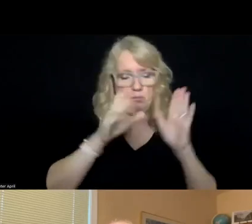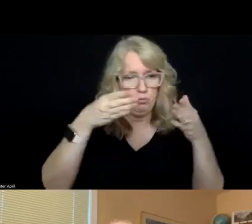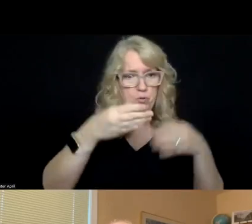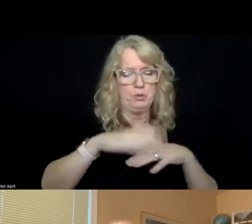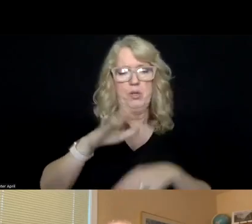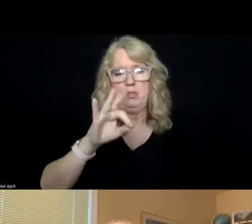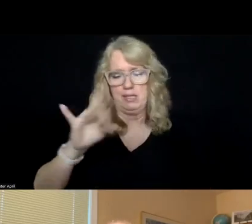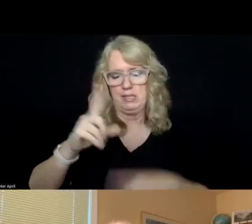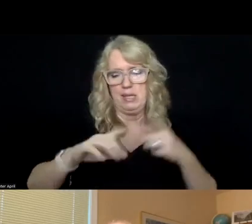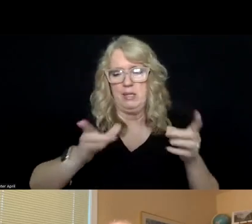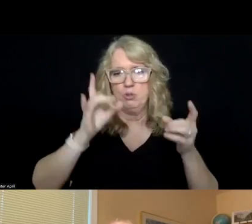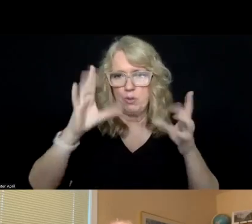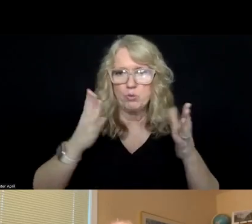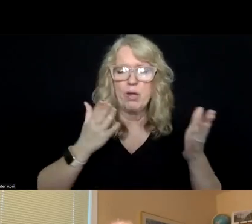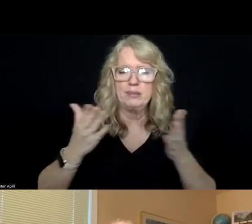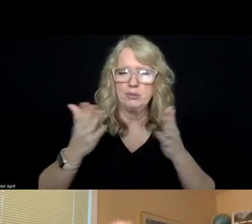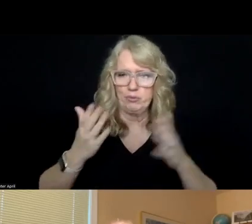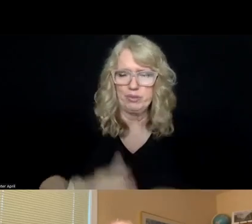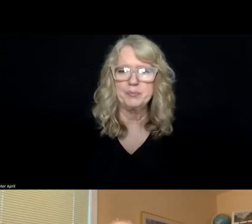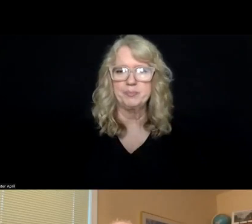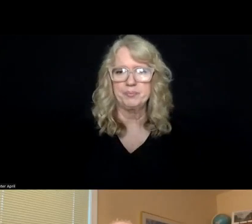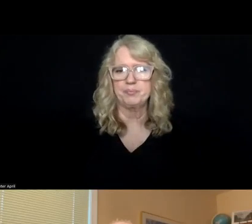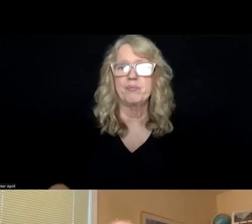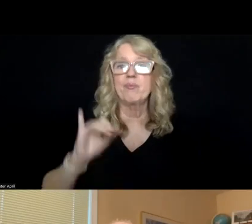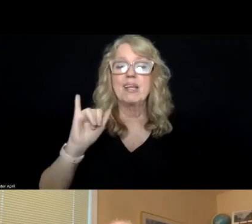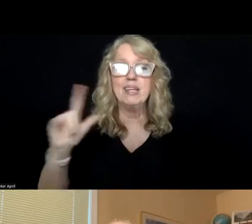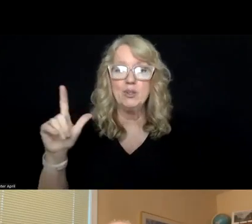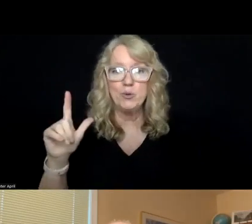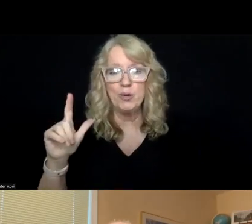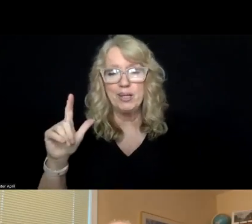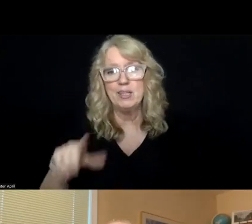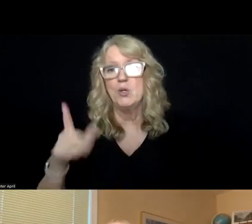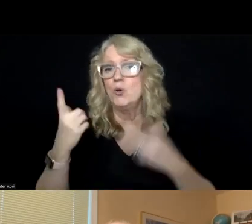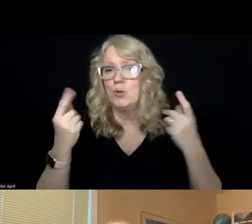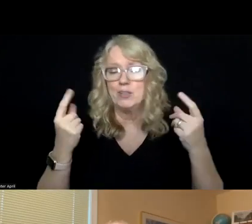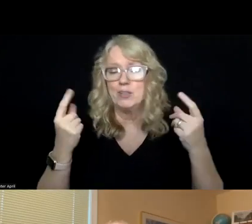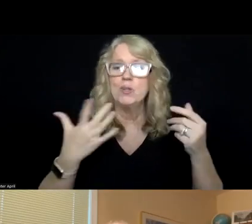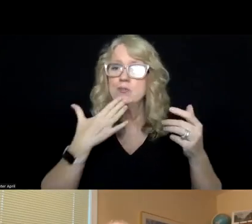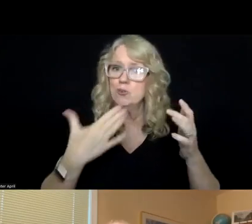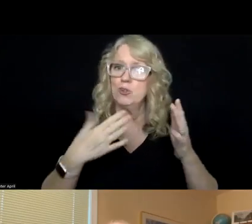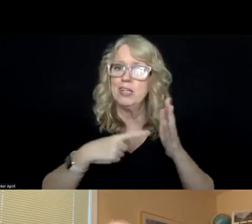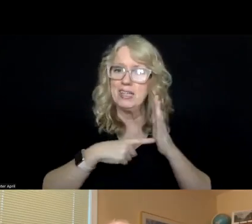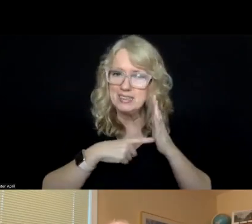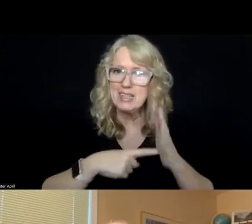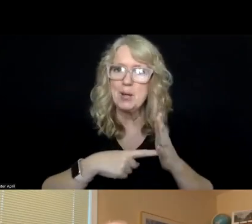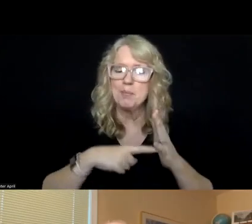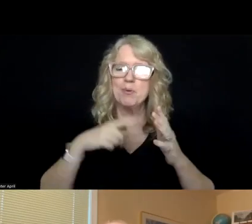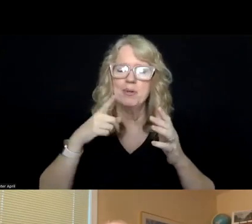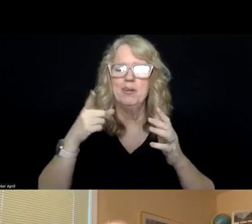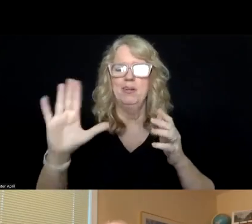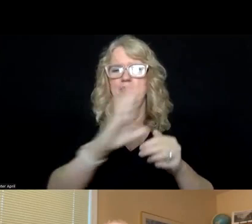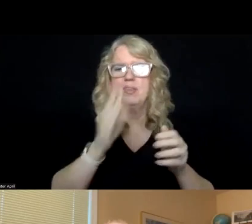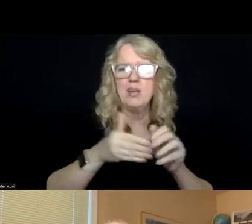and crisis services. And what Illinois is doing is a really good example under the